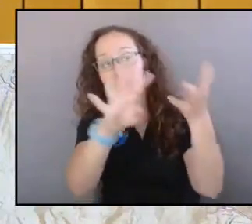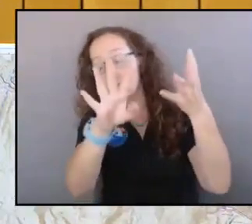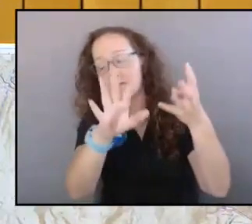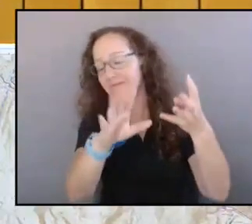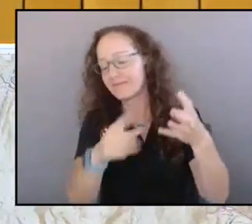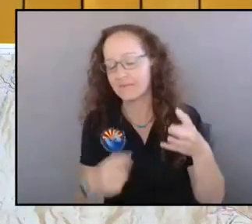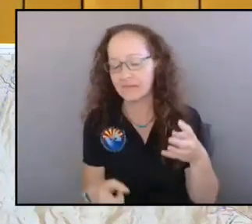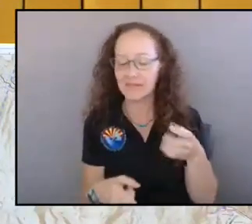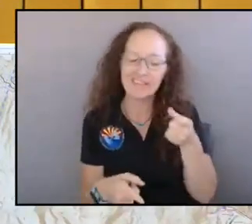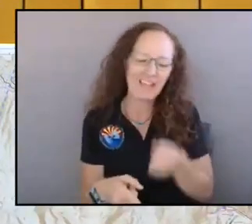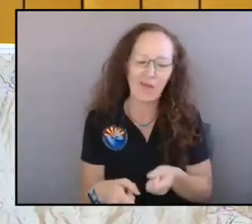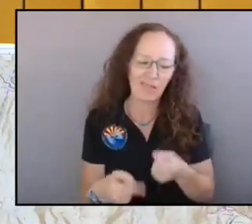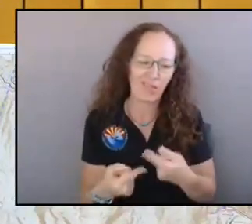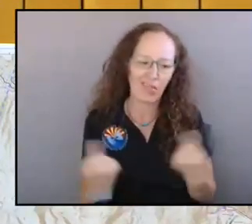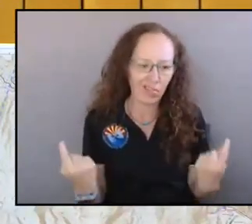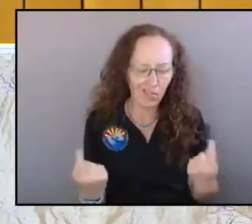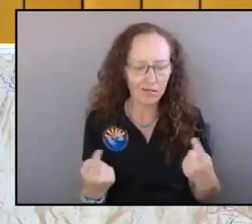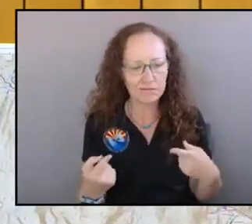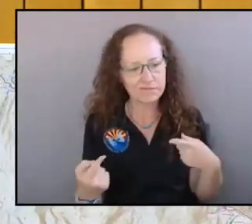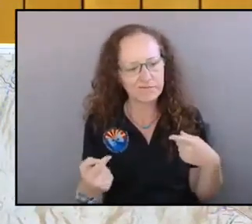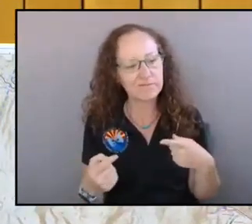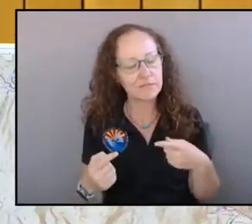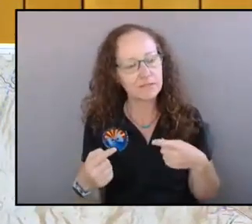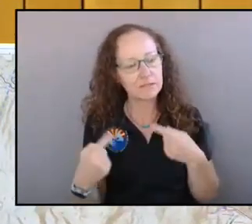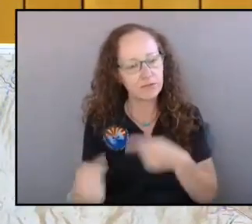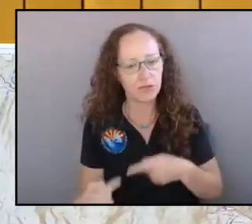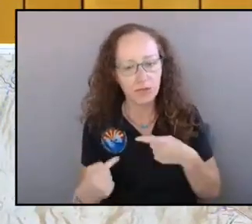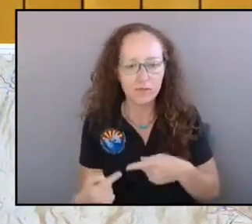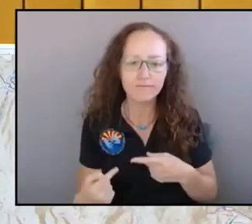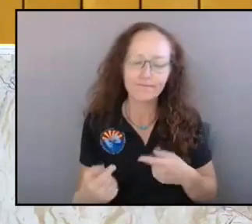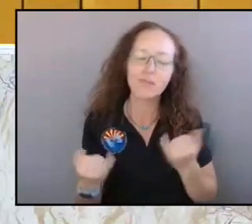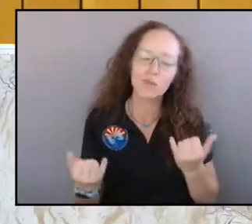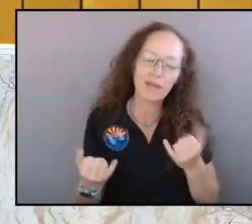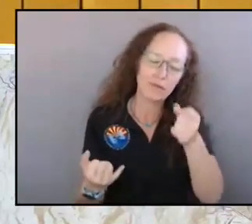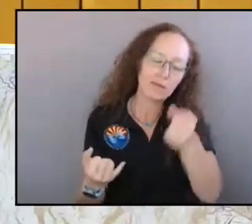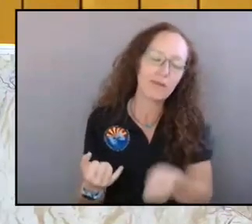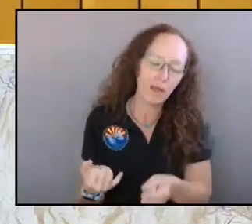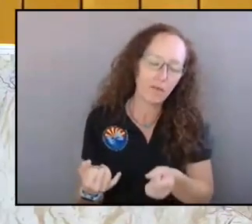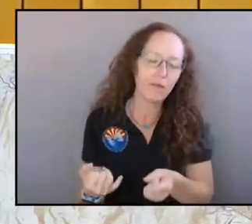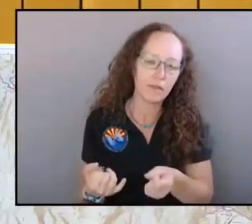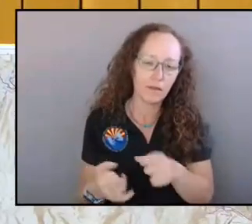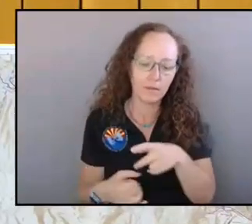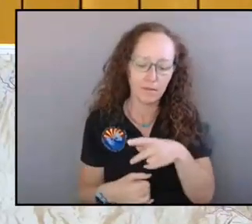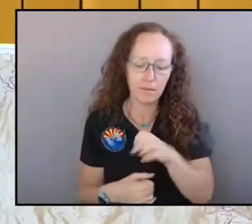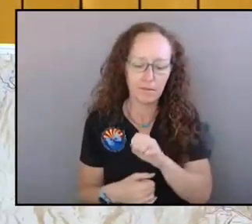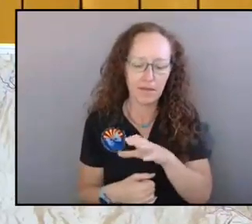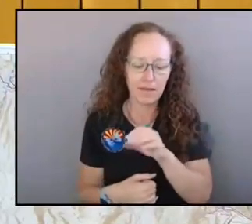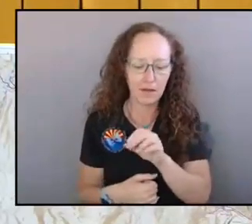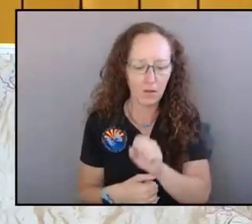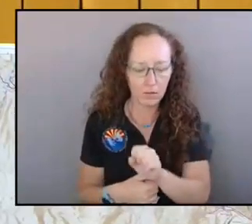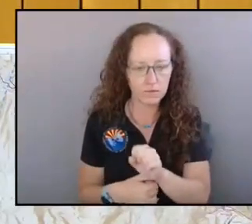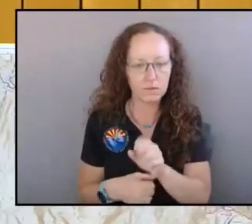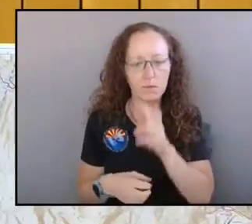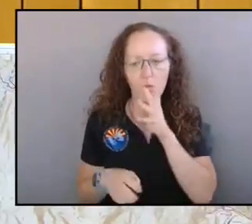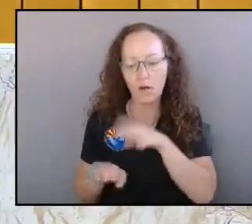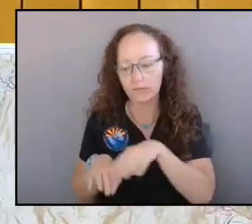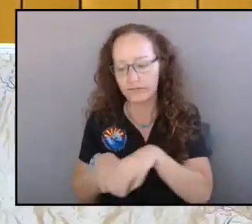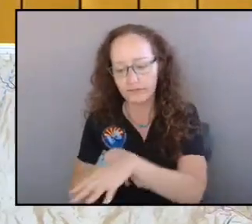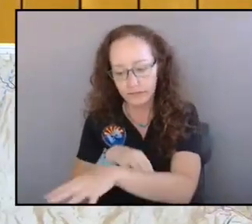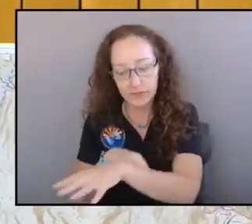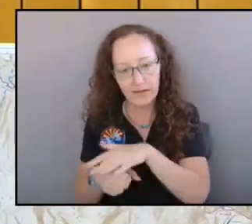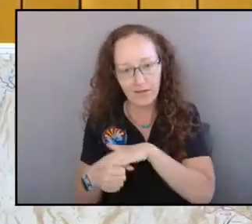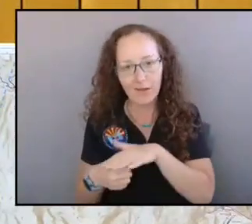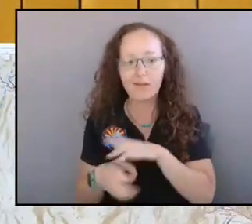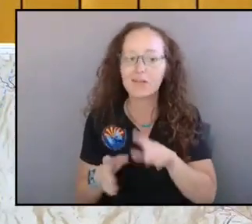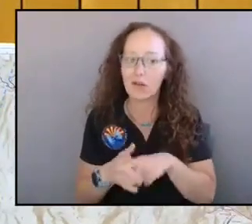zone, kind of on that southwest side, getting into the Pecos watershed area, that's where we're starting to see a